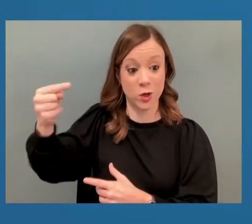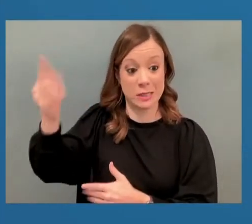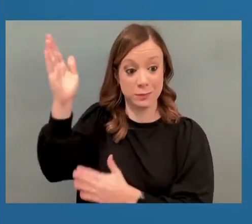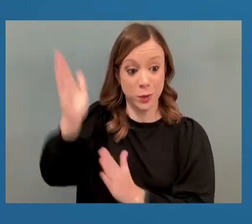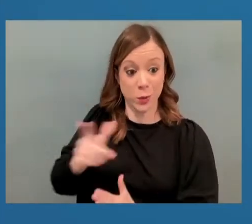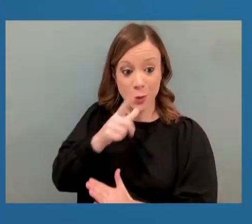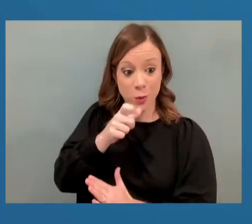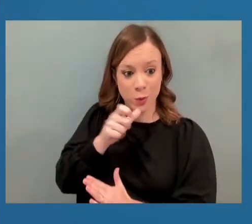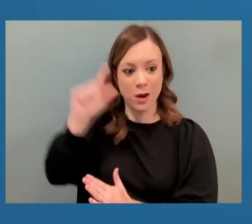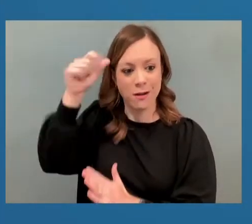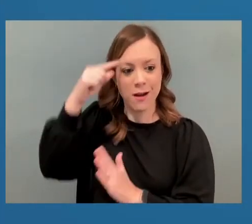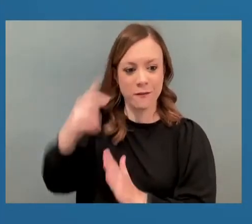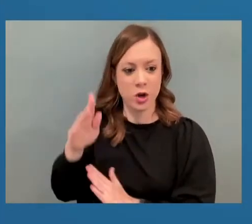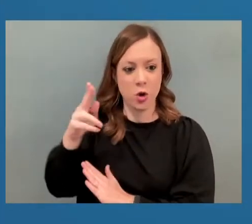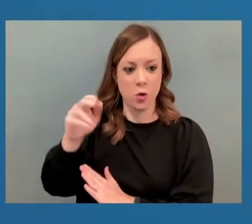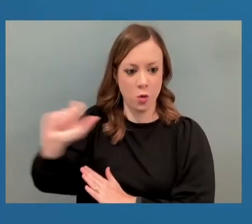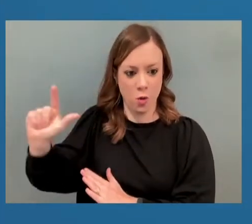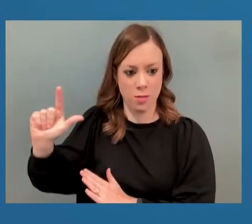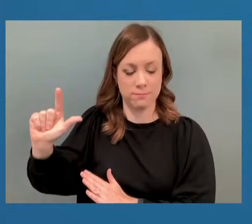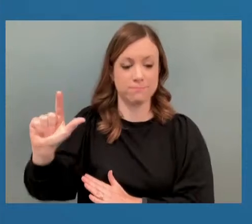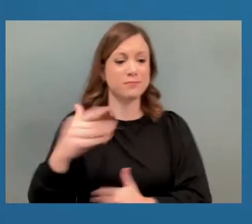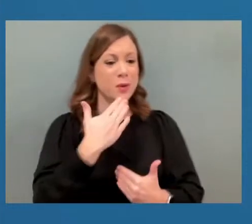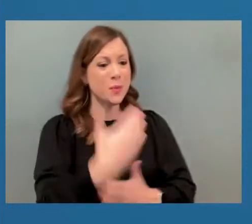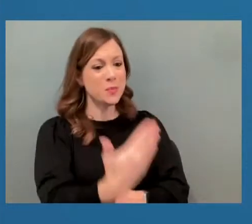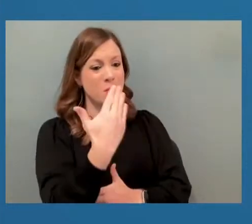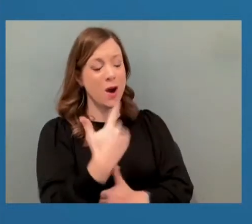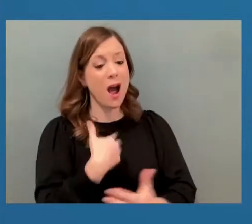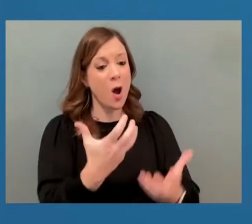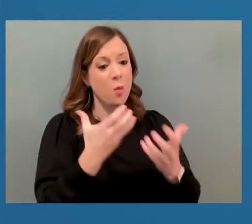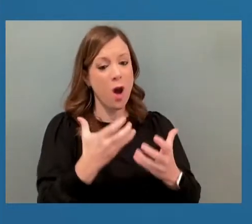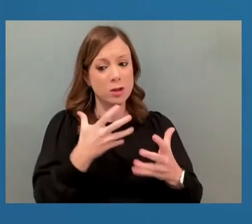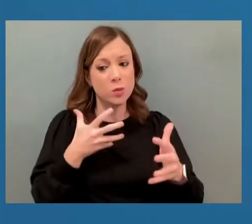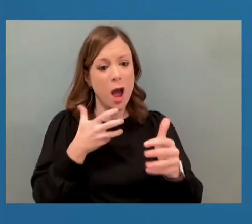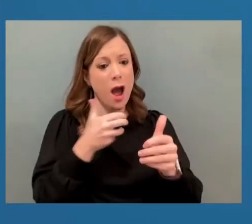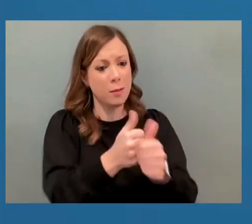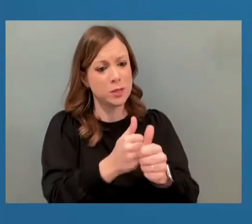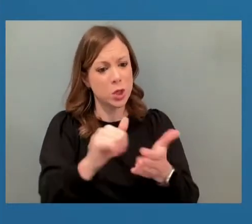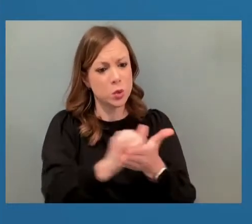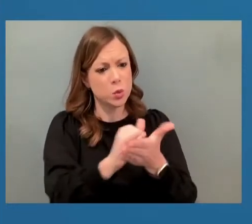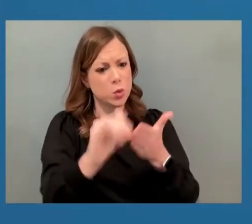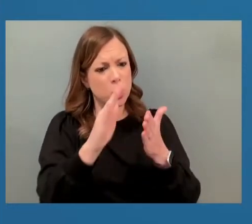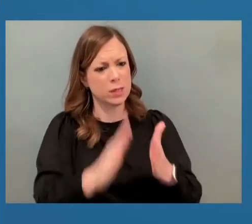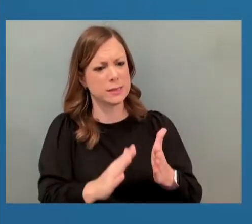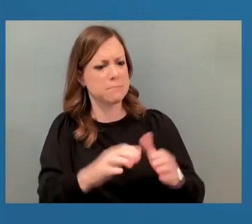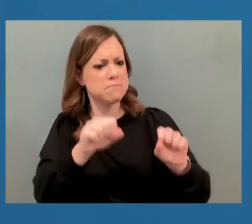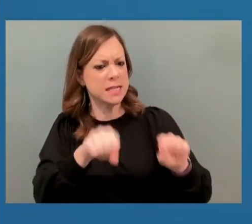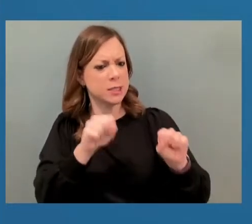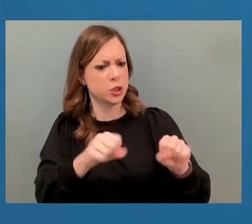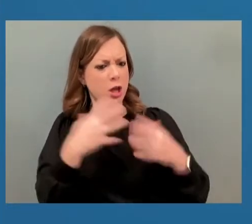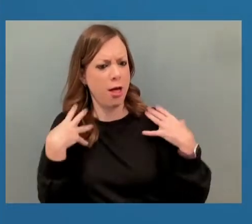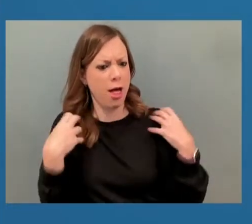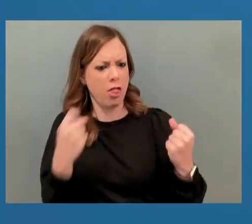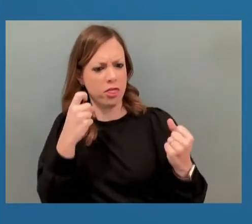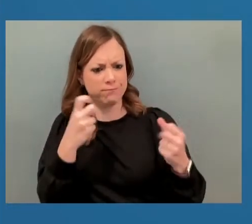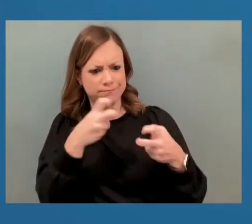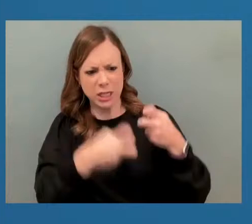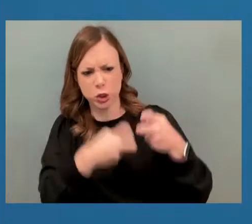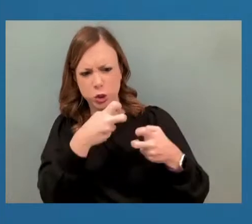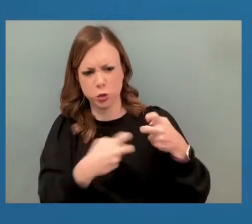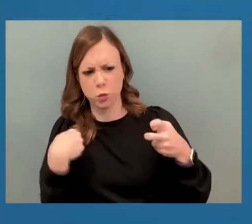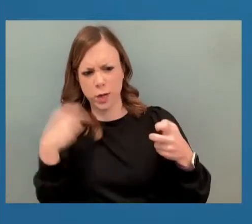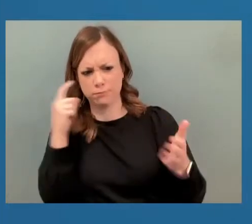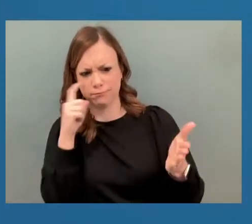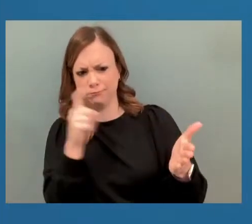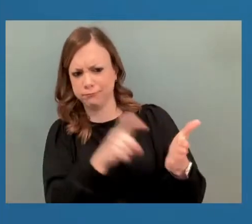Good morning. I want to give an update to New Yorkers on a potential health issue that's been detected in our state. Over the last week, inspectors